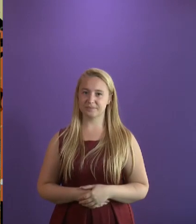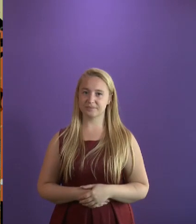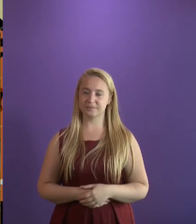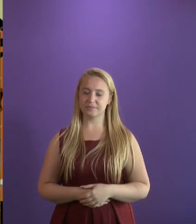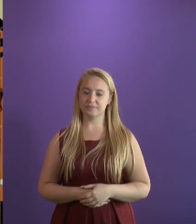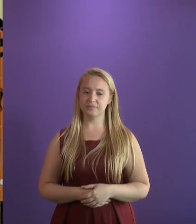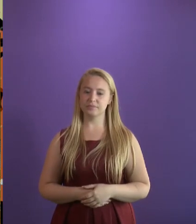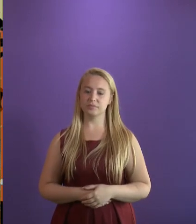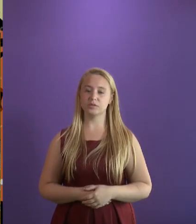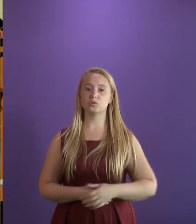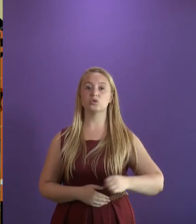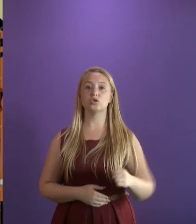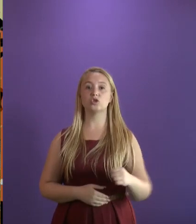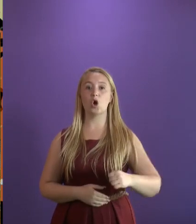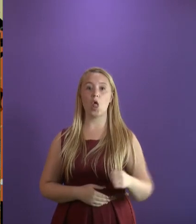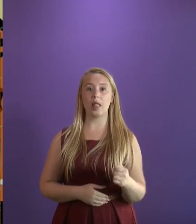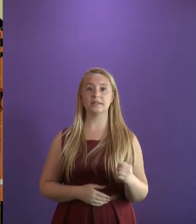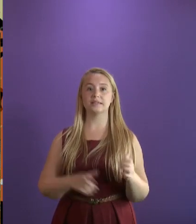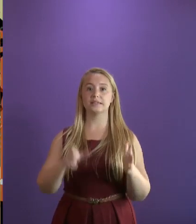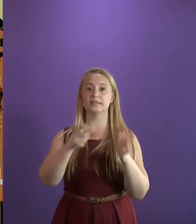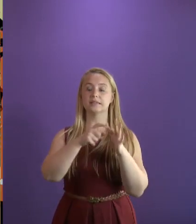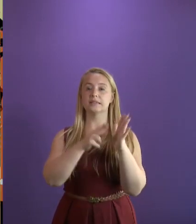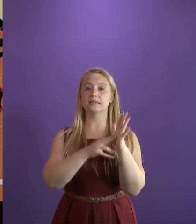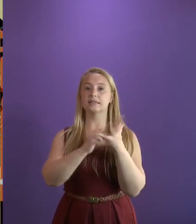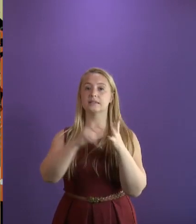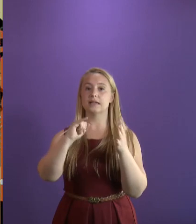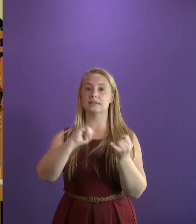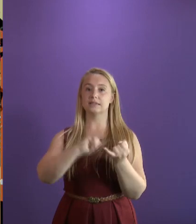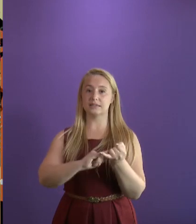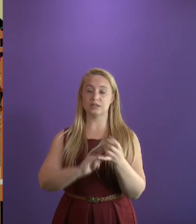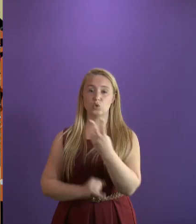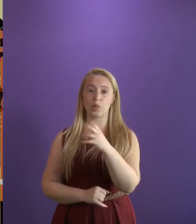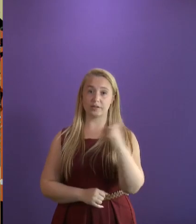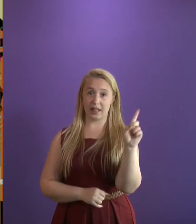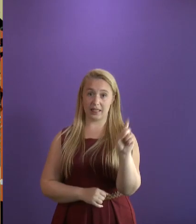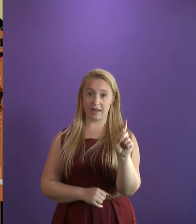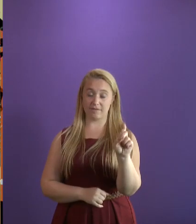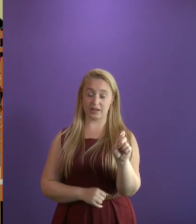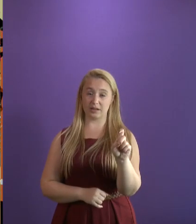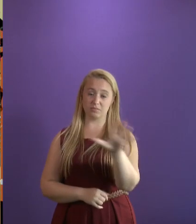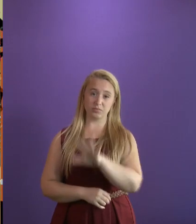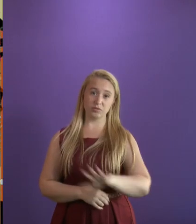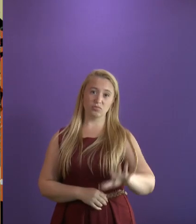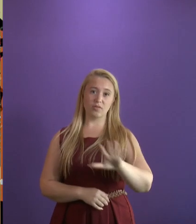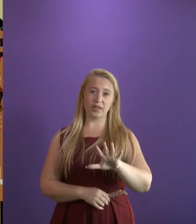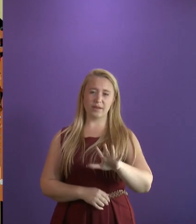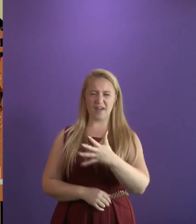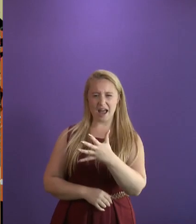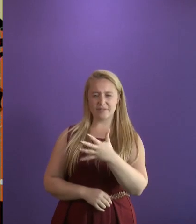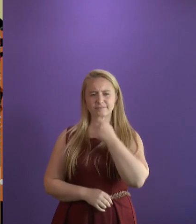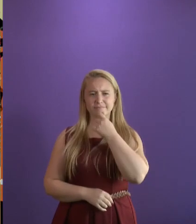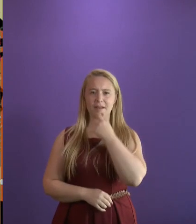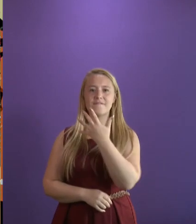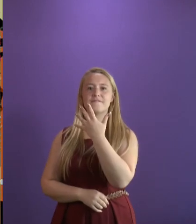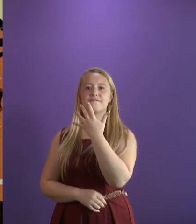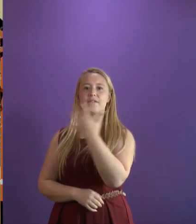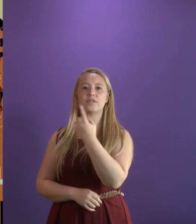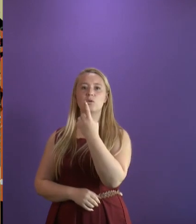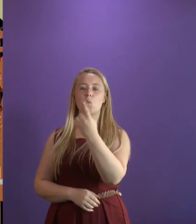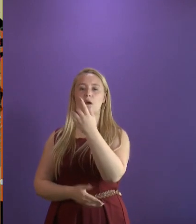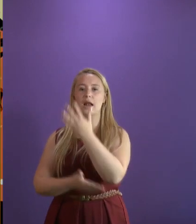So the population of Scotland's census today, in 2011 estimated that there was I'm not even going to get that right,